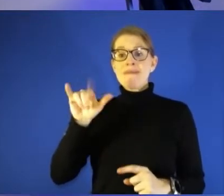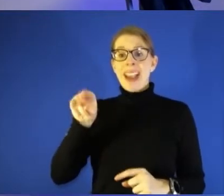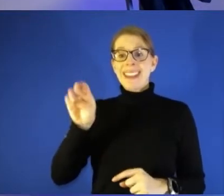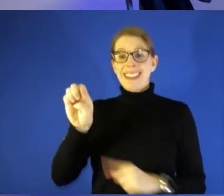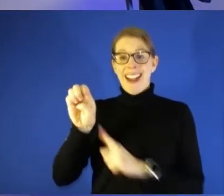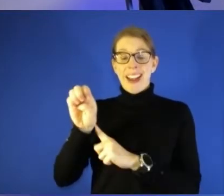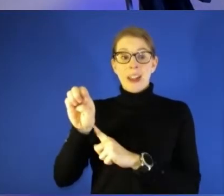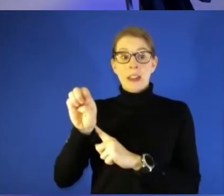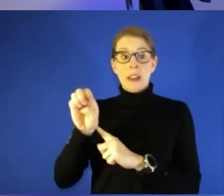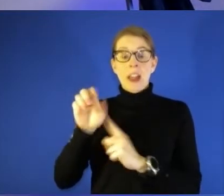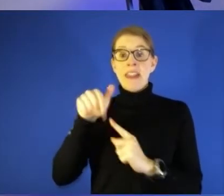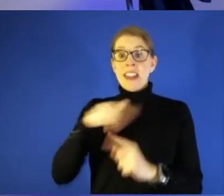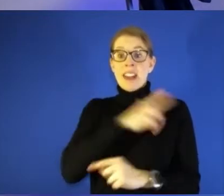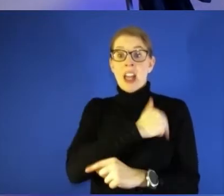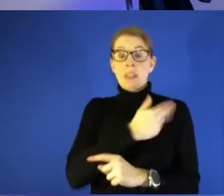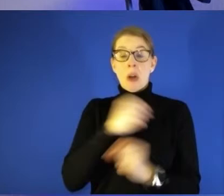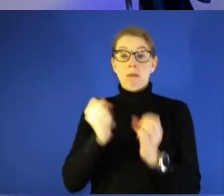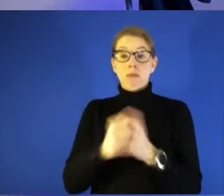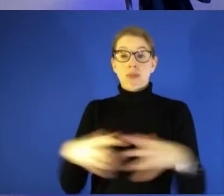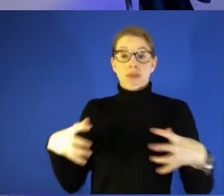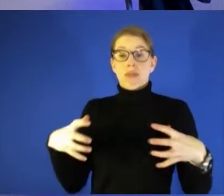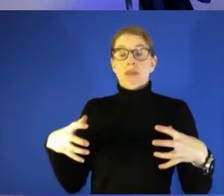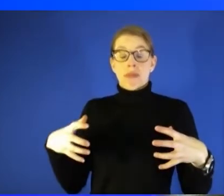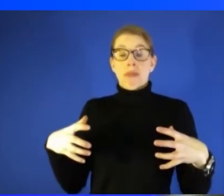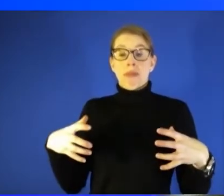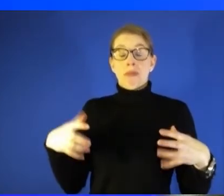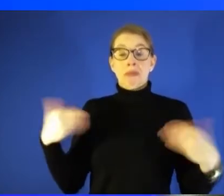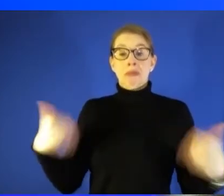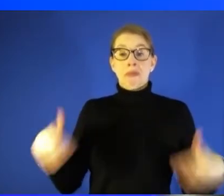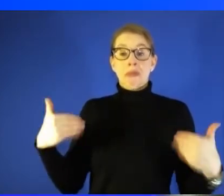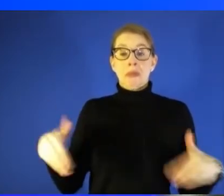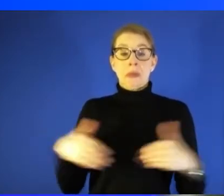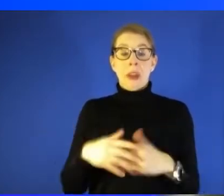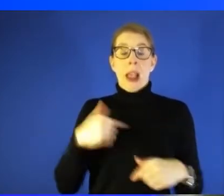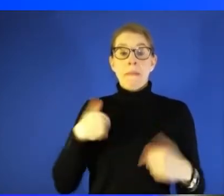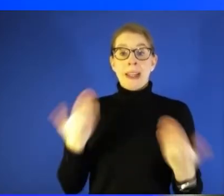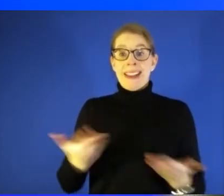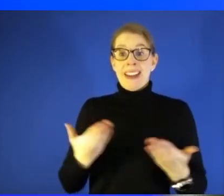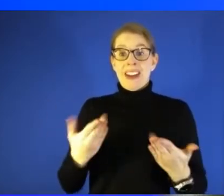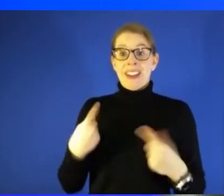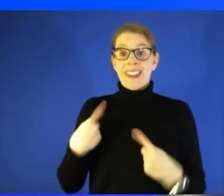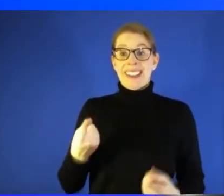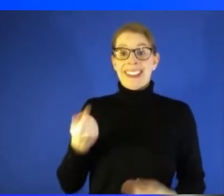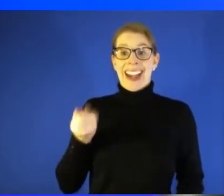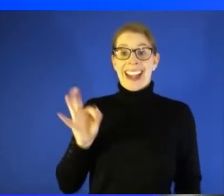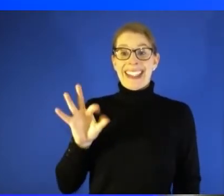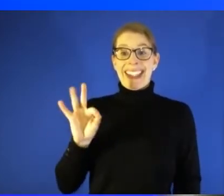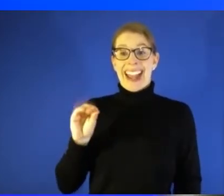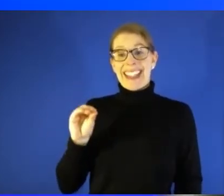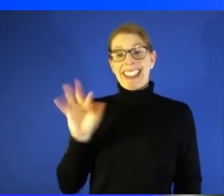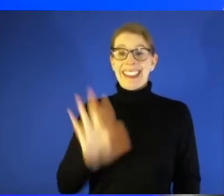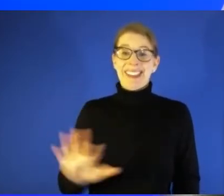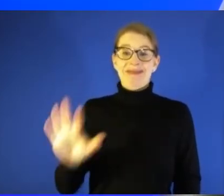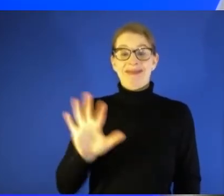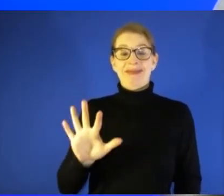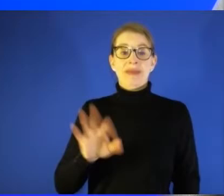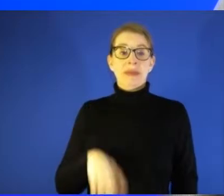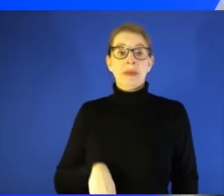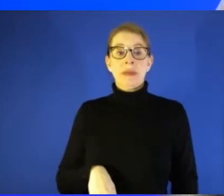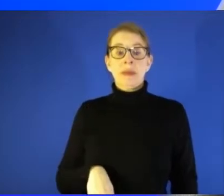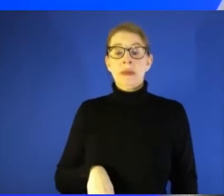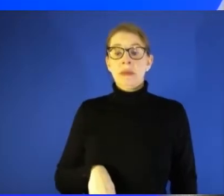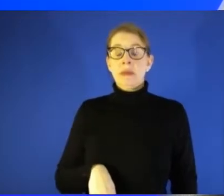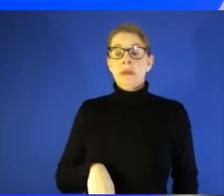leaps and bounds. You know, I have been here since the mid-'90s in one way or the other. And you look at how